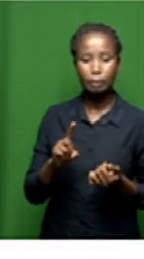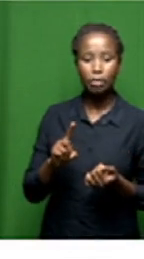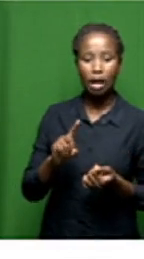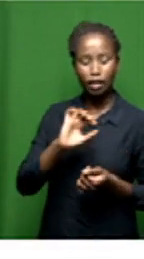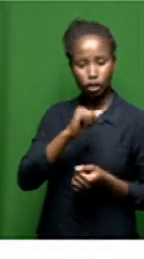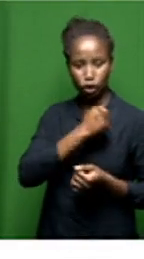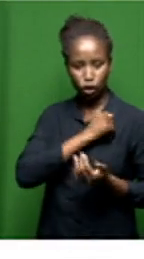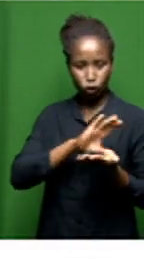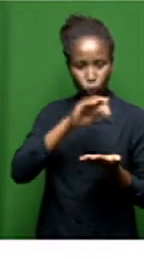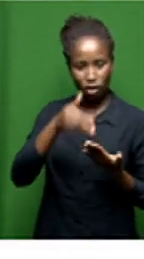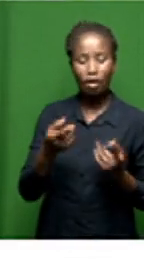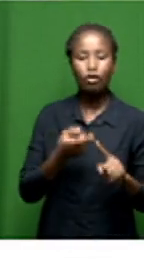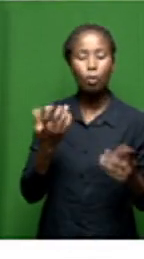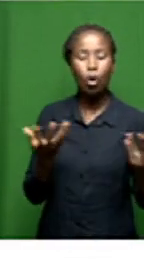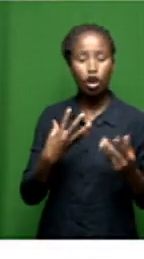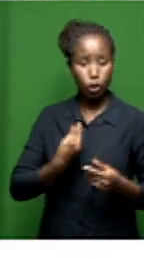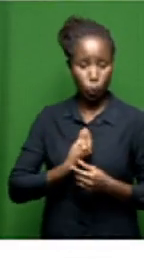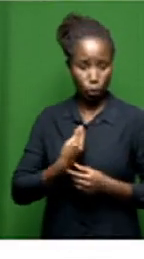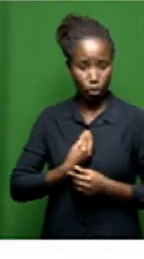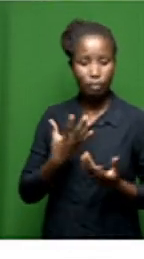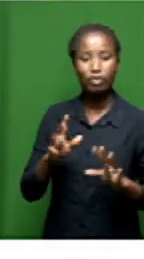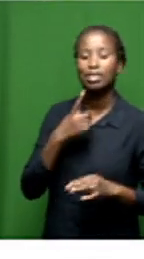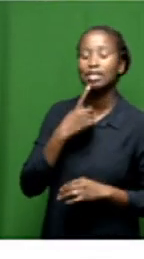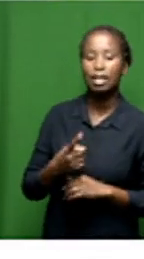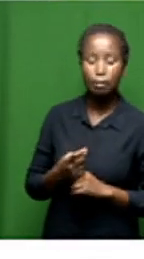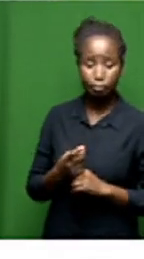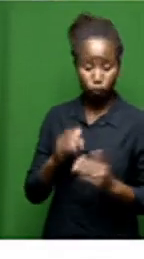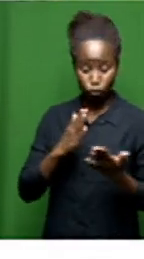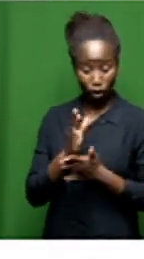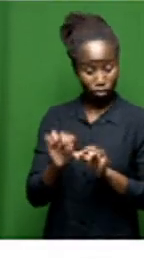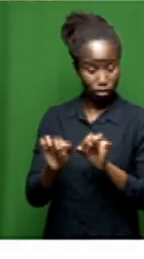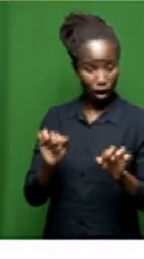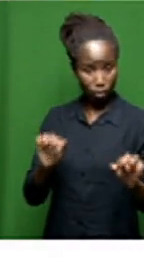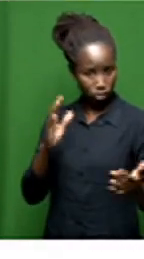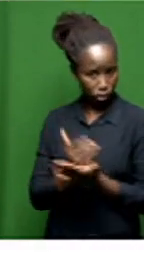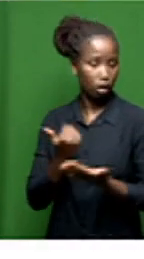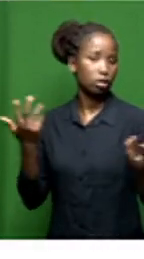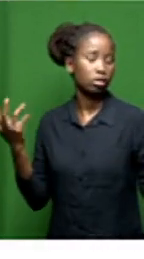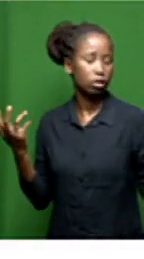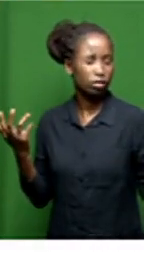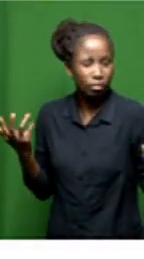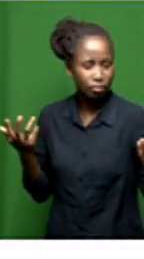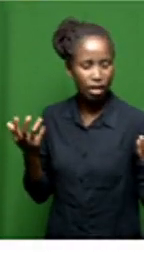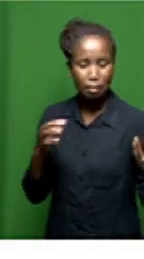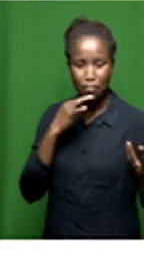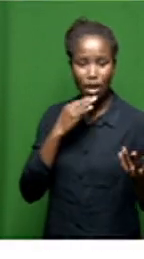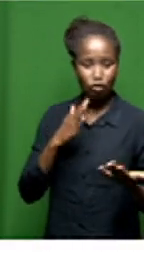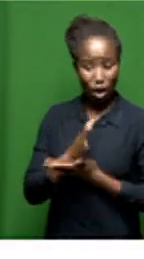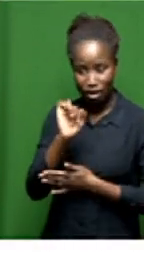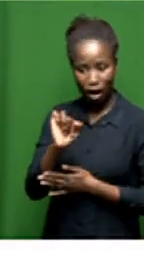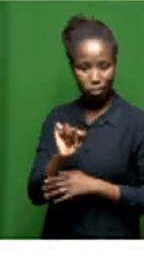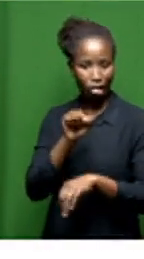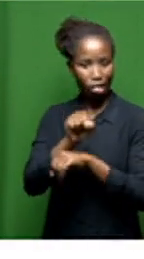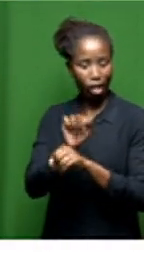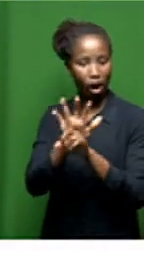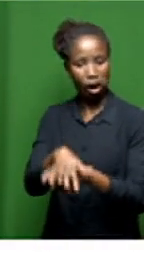youth threatening legal action, saying that, their rights are being taken away, their rights are being eroded, the right